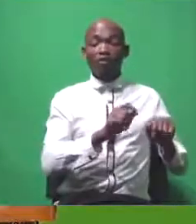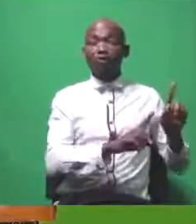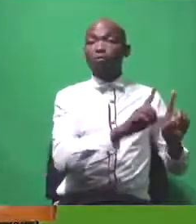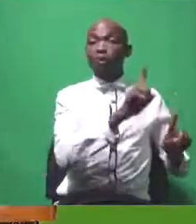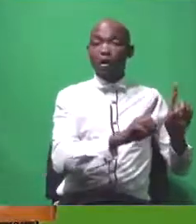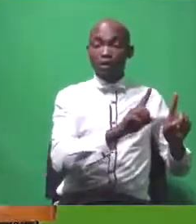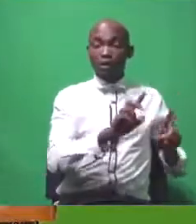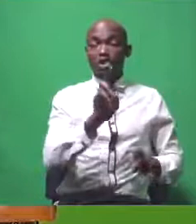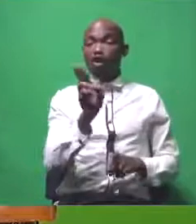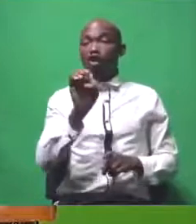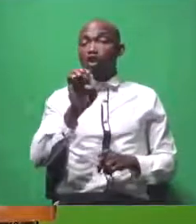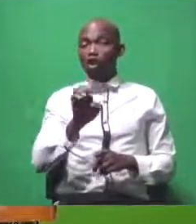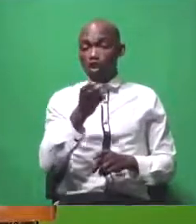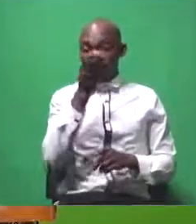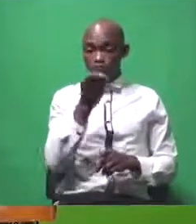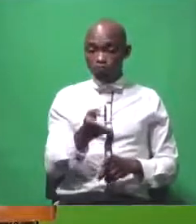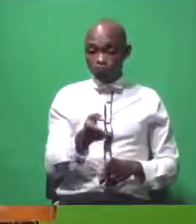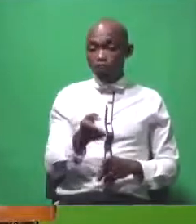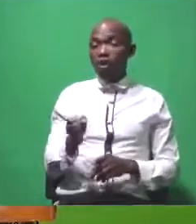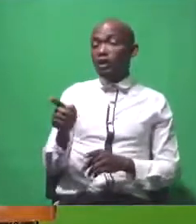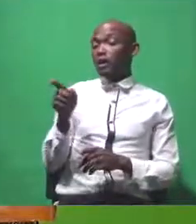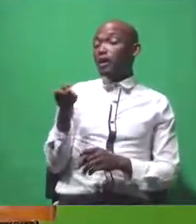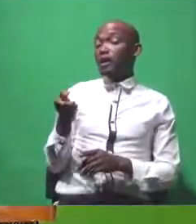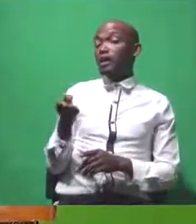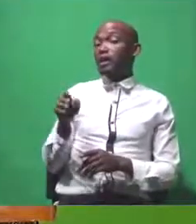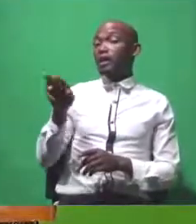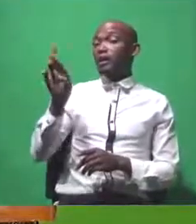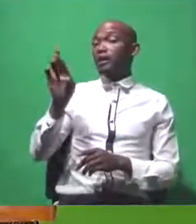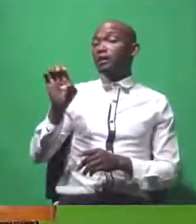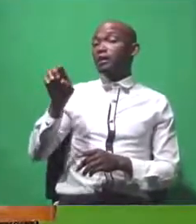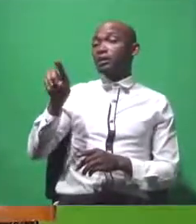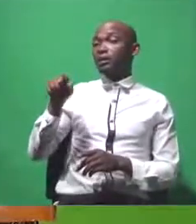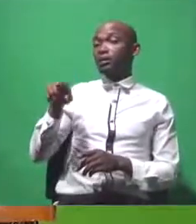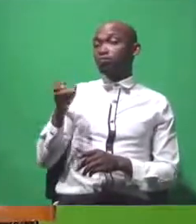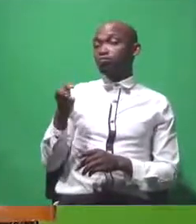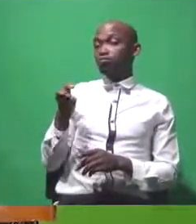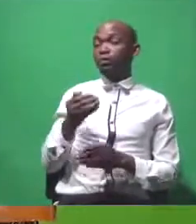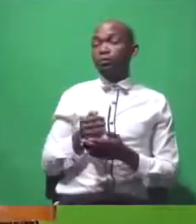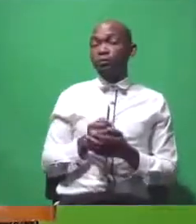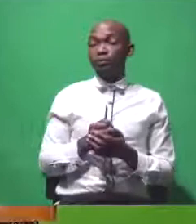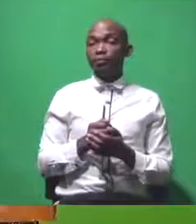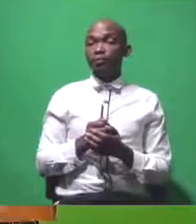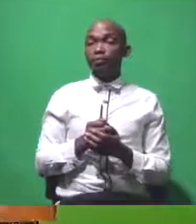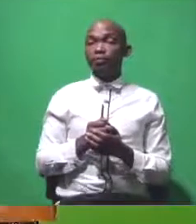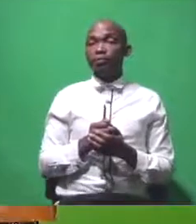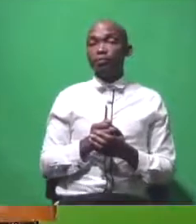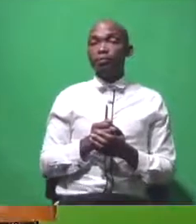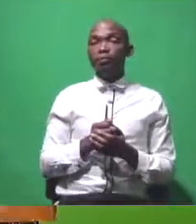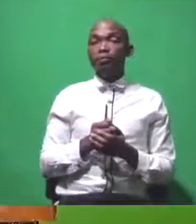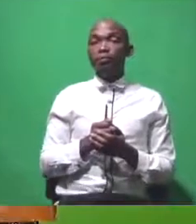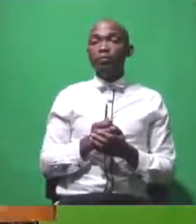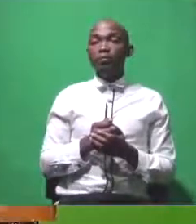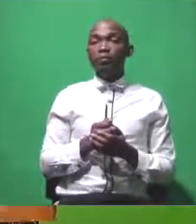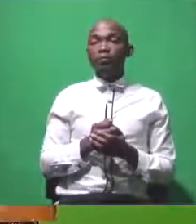hoy transactions, and last one deals for RIP